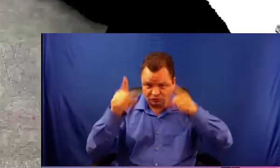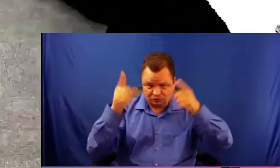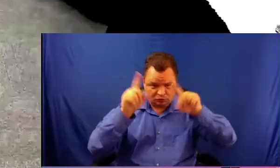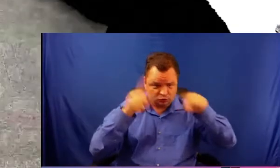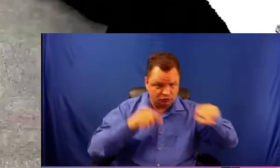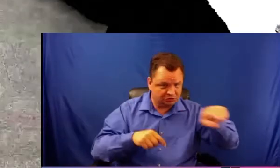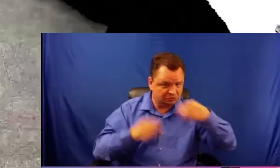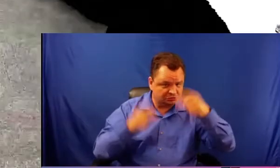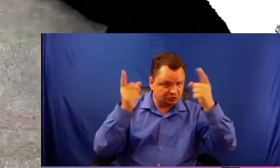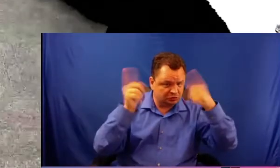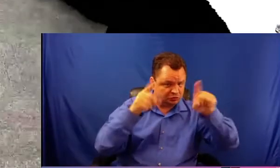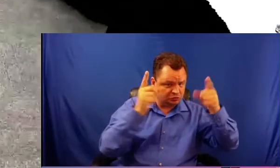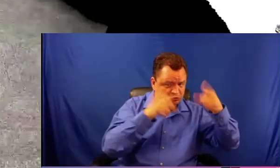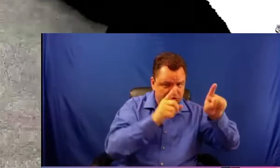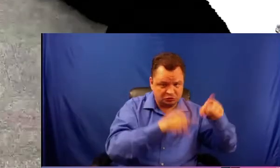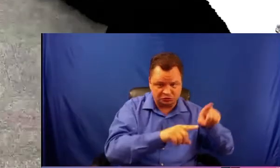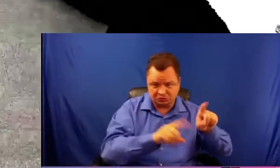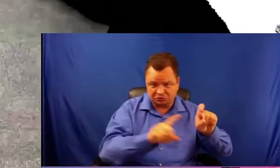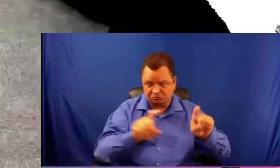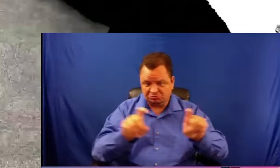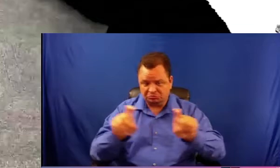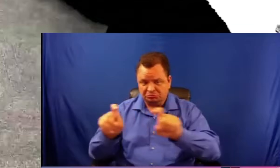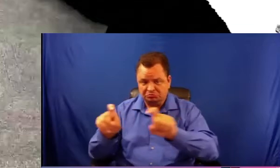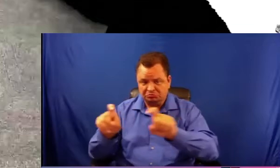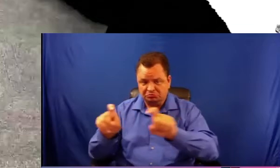Okay, here we go. Board of Health comments.